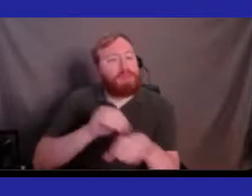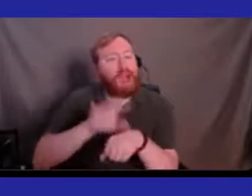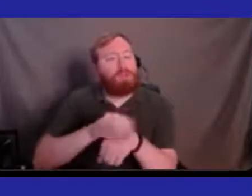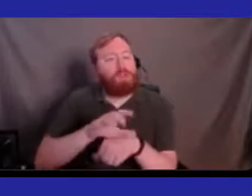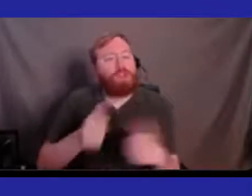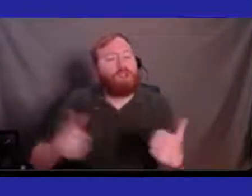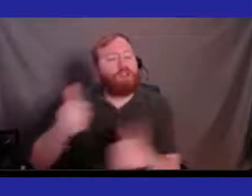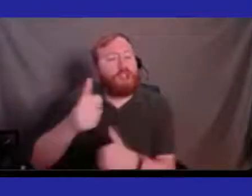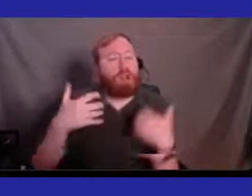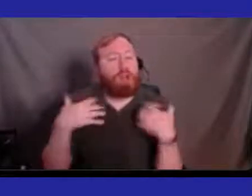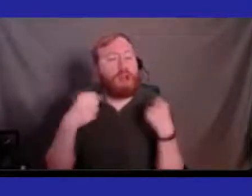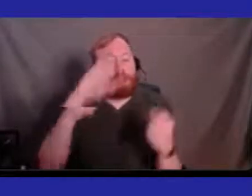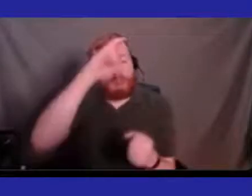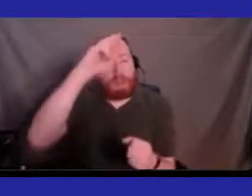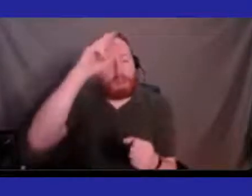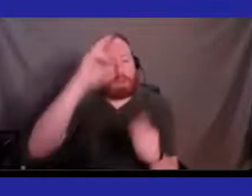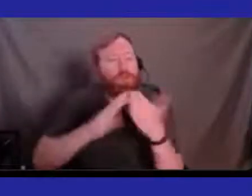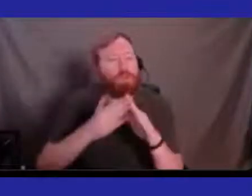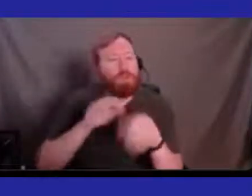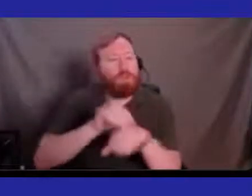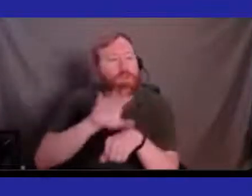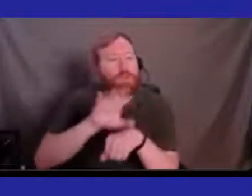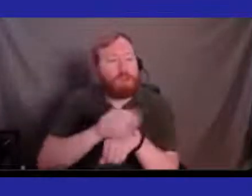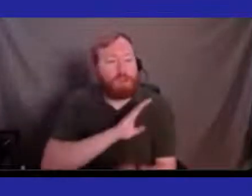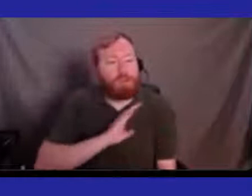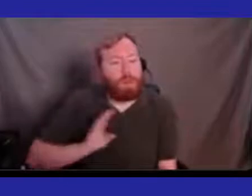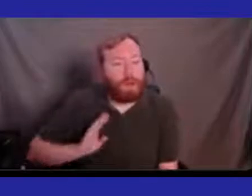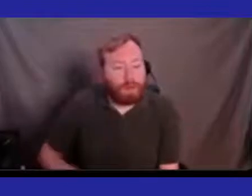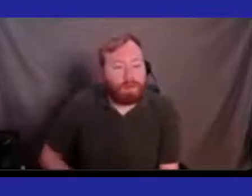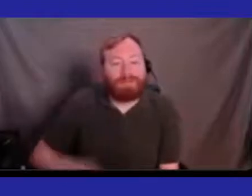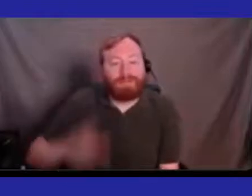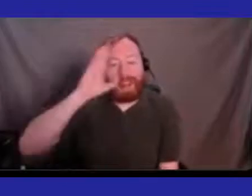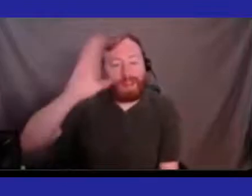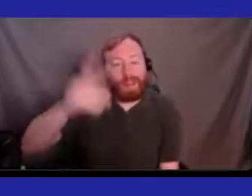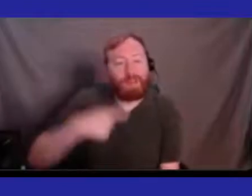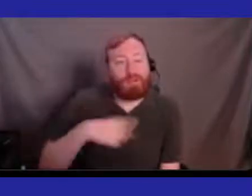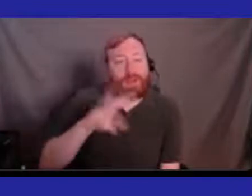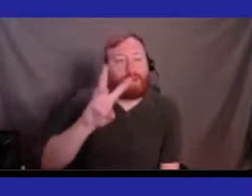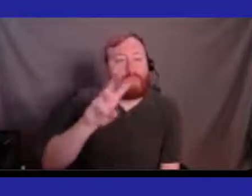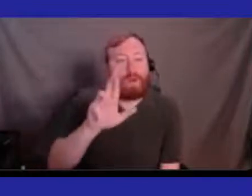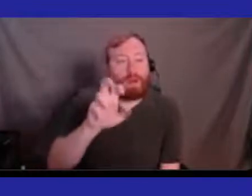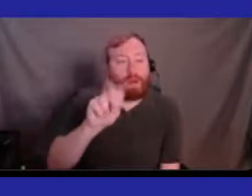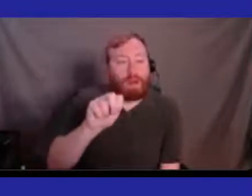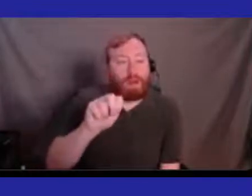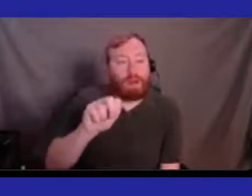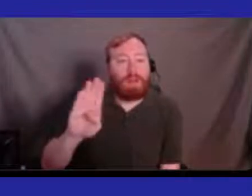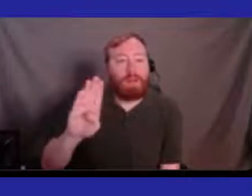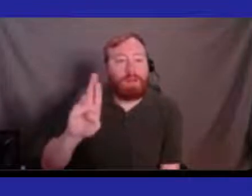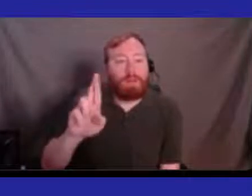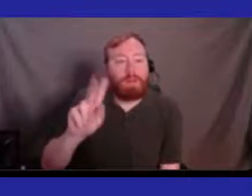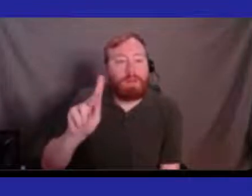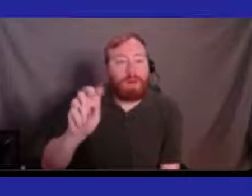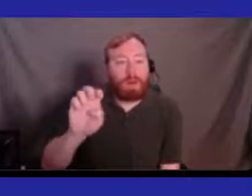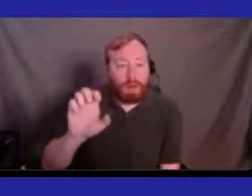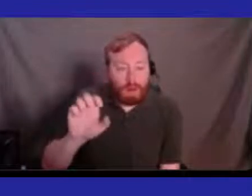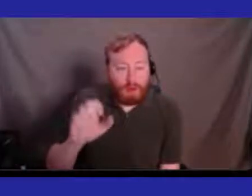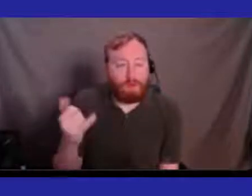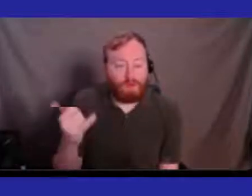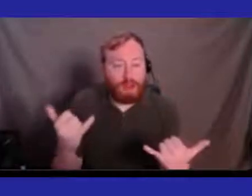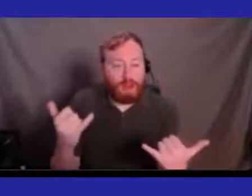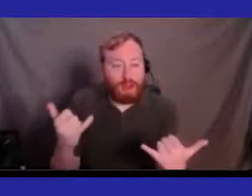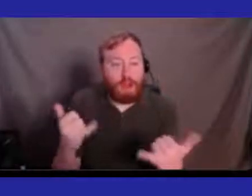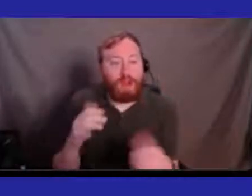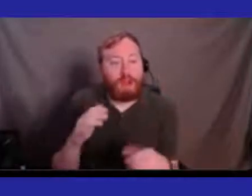Hi, everybody. Good evening. My name is Warren Burke, and I am the current chair of the Council of CABs,